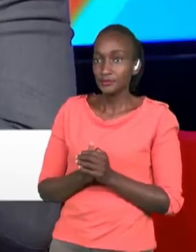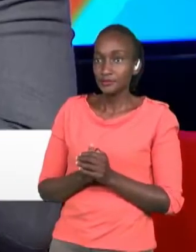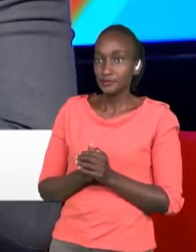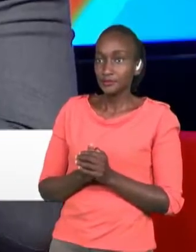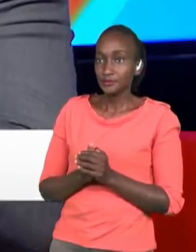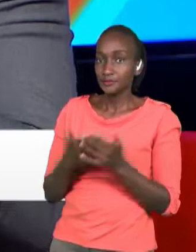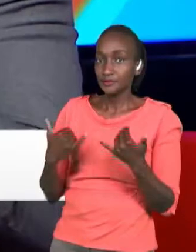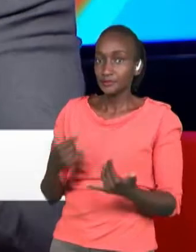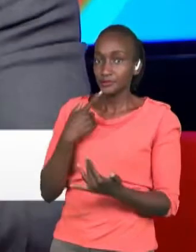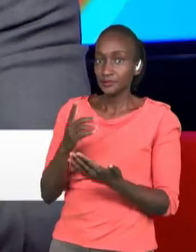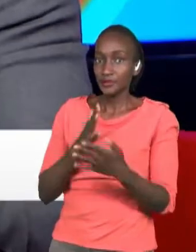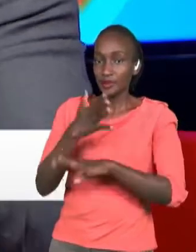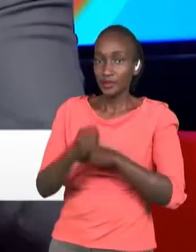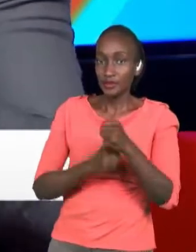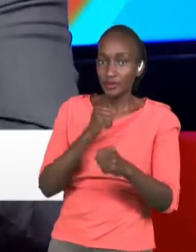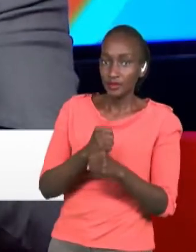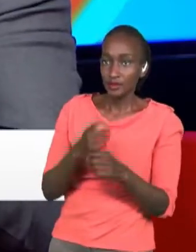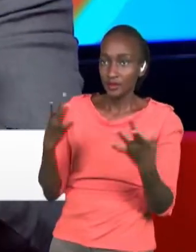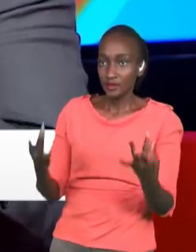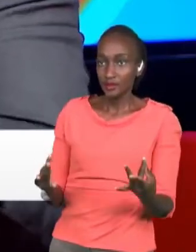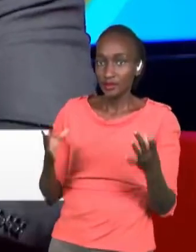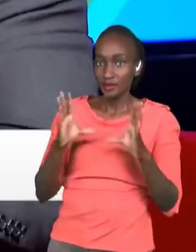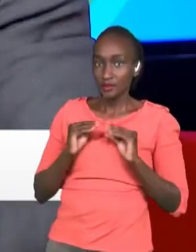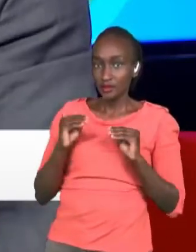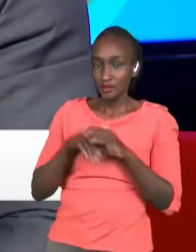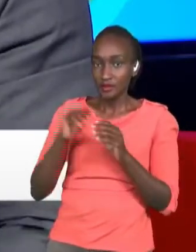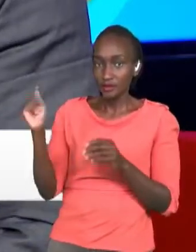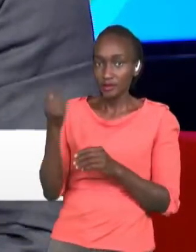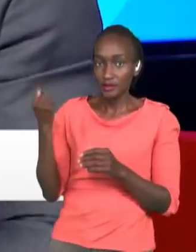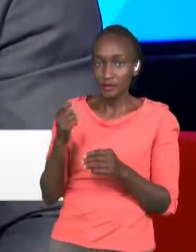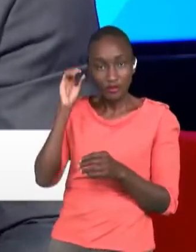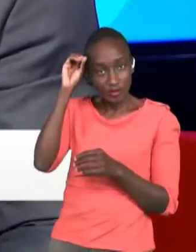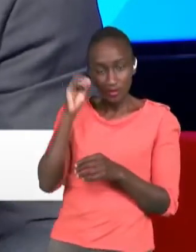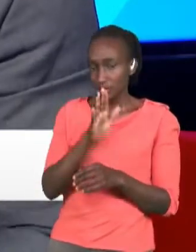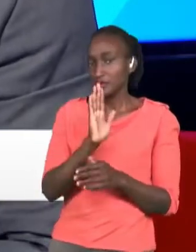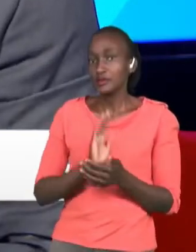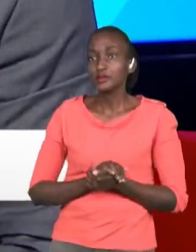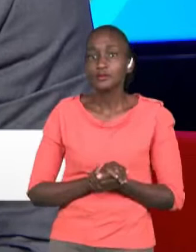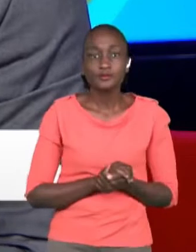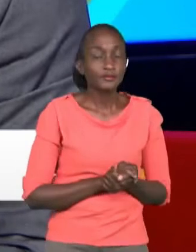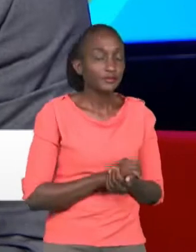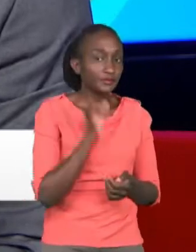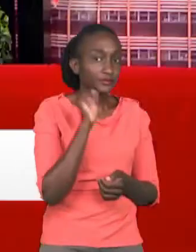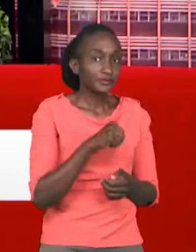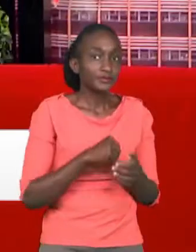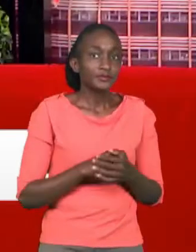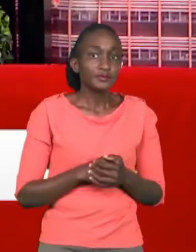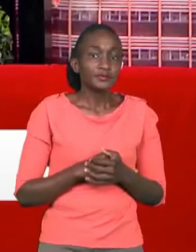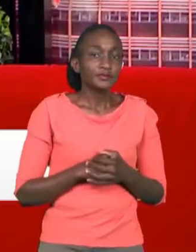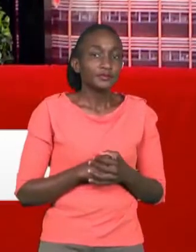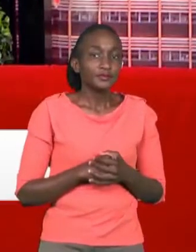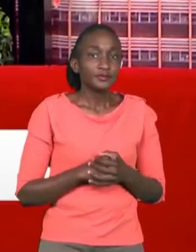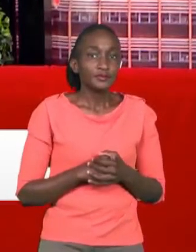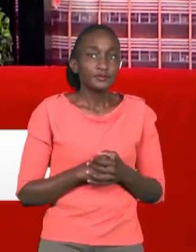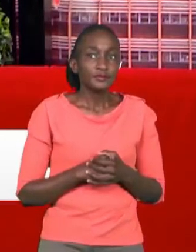me, over the years, has yoga been receptive in Kenya, in your opinion, in East Africa? Yes. Now,